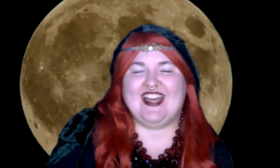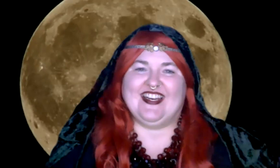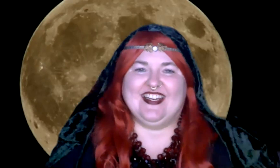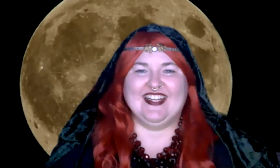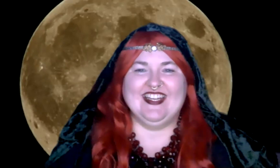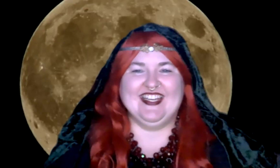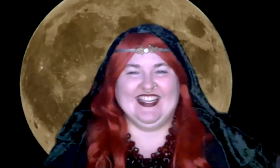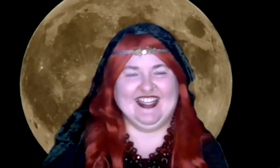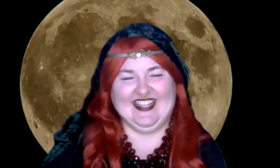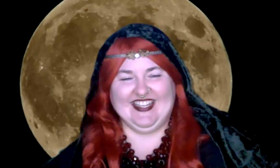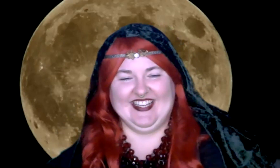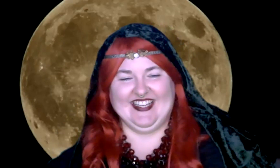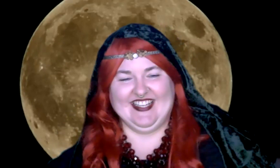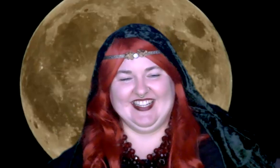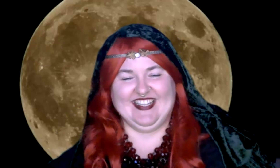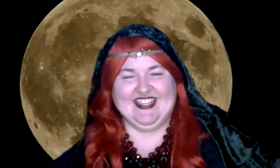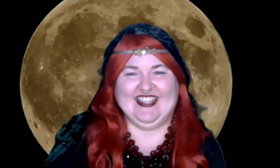cat.